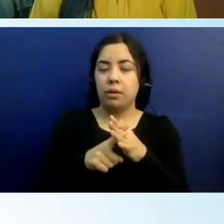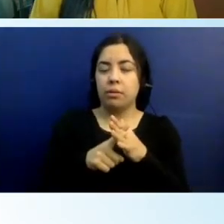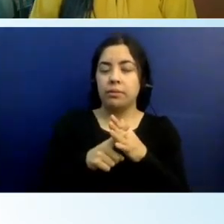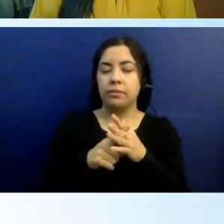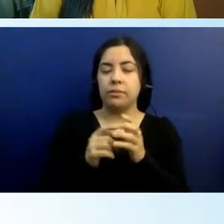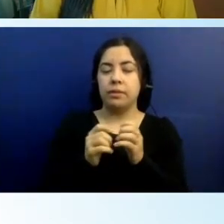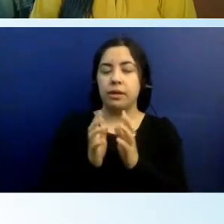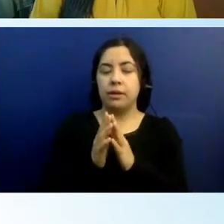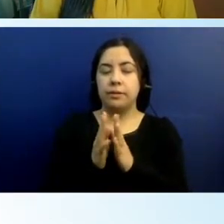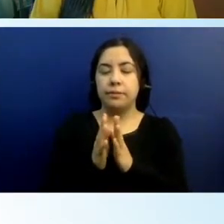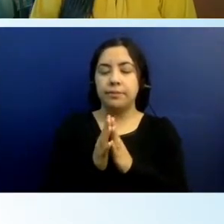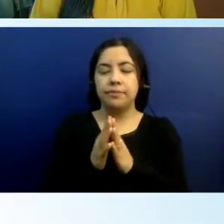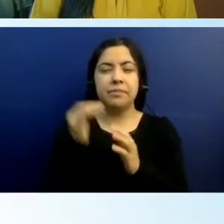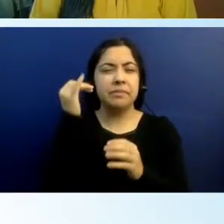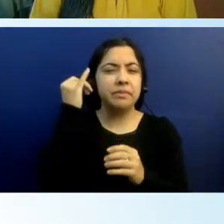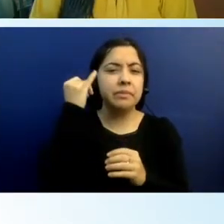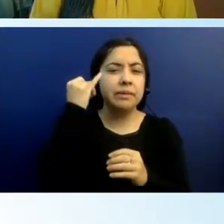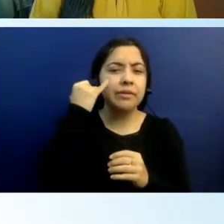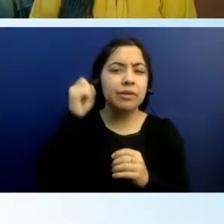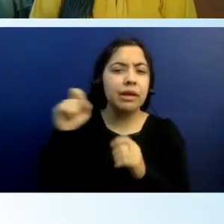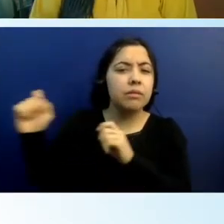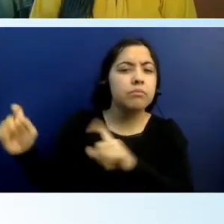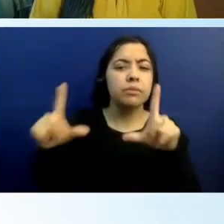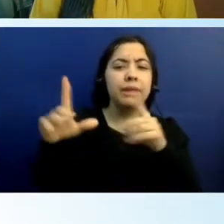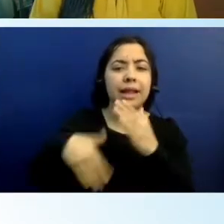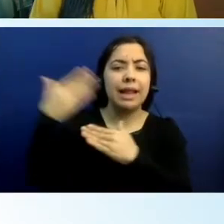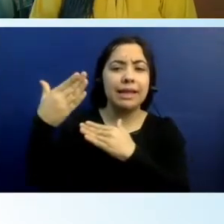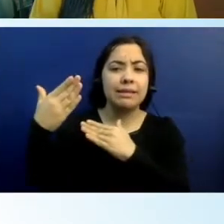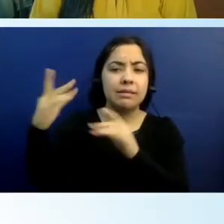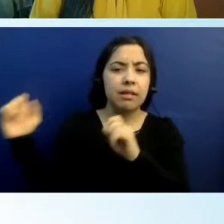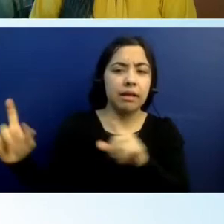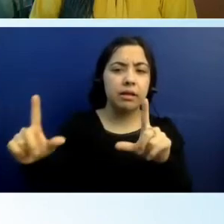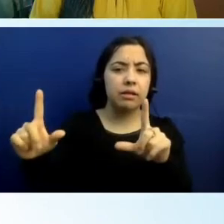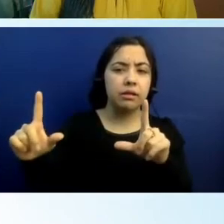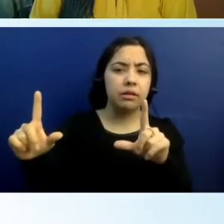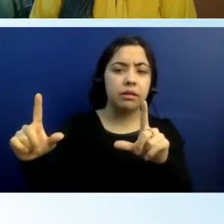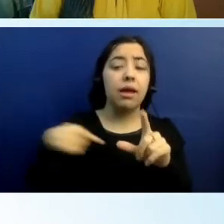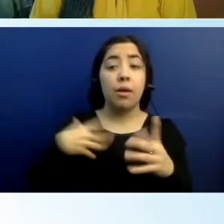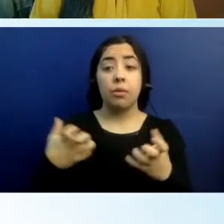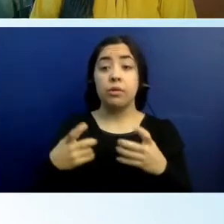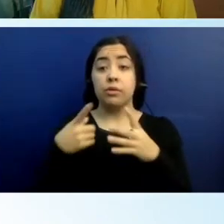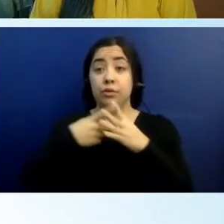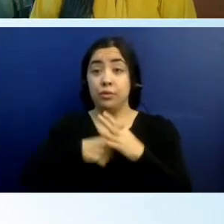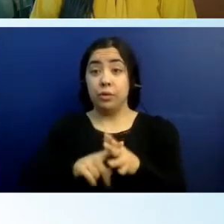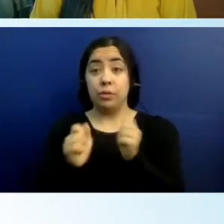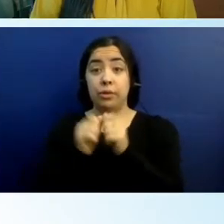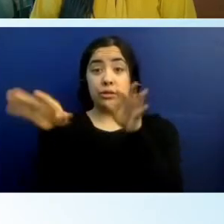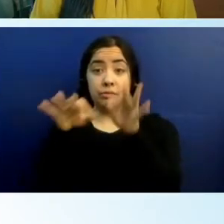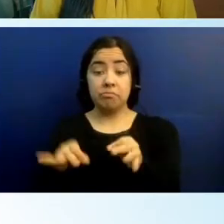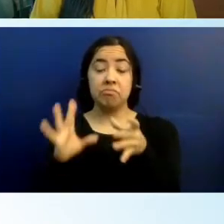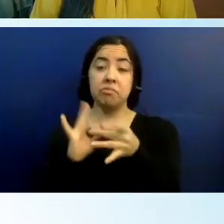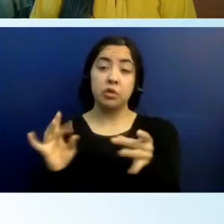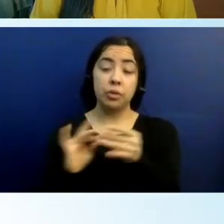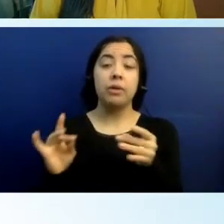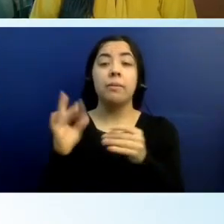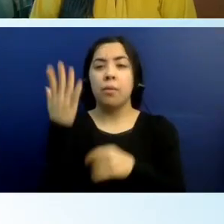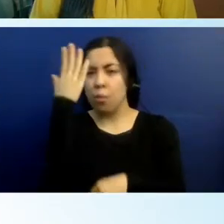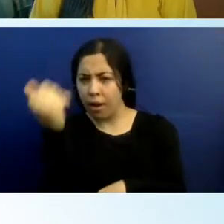I want to start, if we can go to the next slide. I want to start with the story of why. Why racial